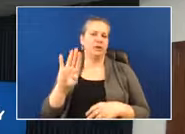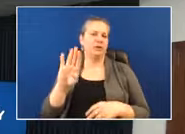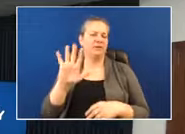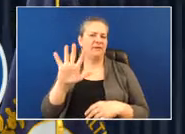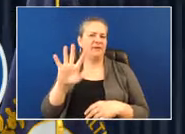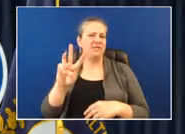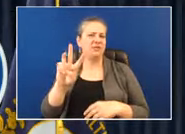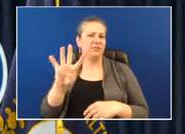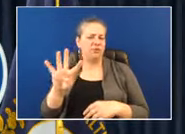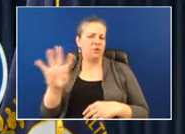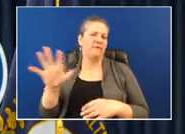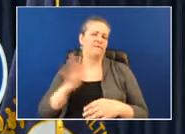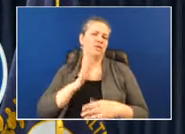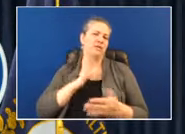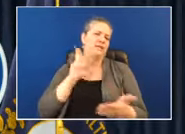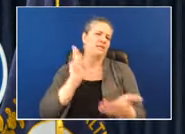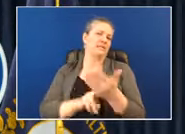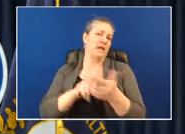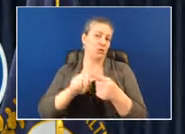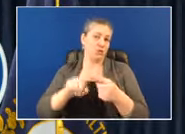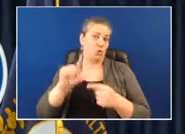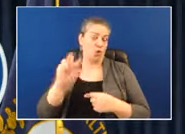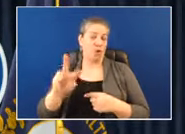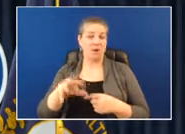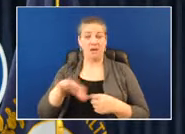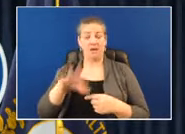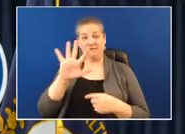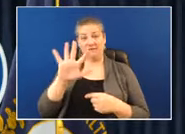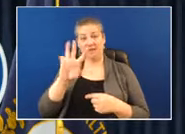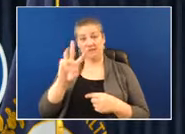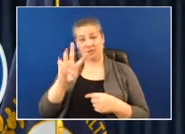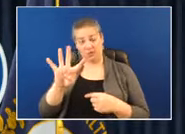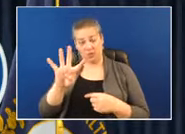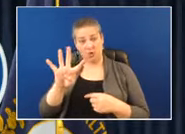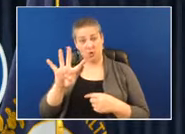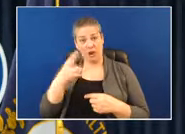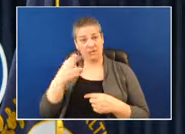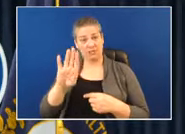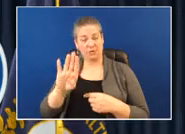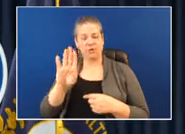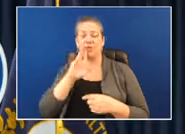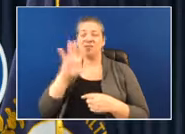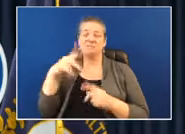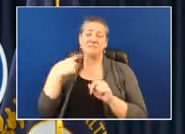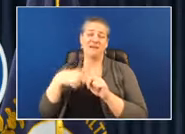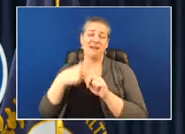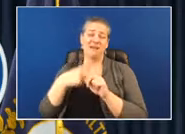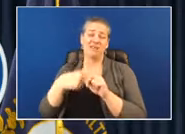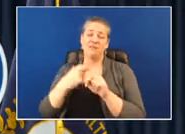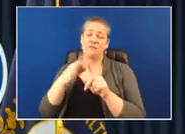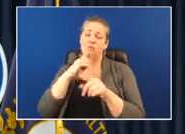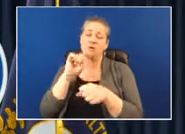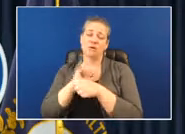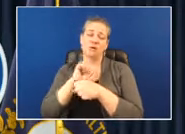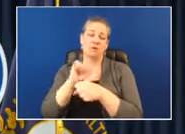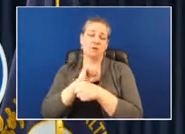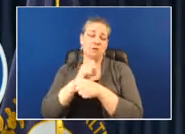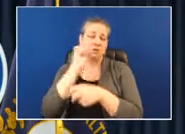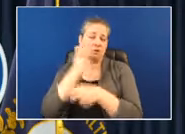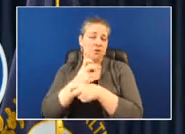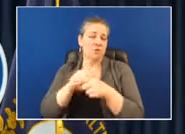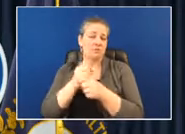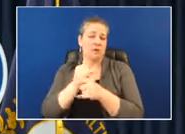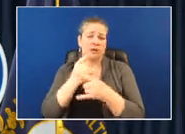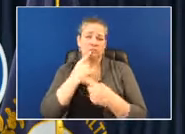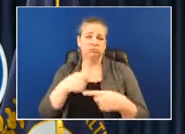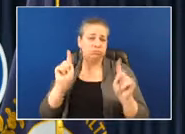signed into law. House Bill 564 is the result of months of hard work going back to last June. And this critical piece of